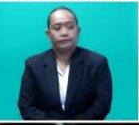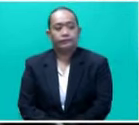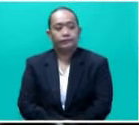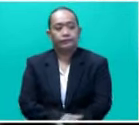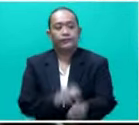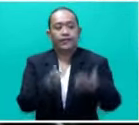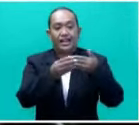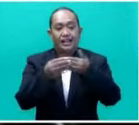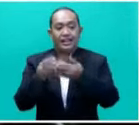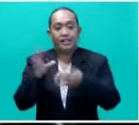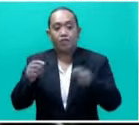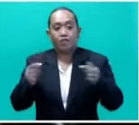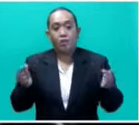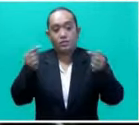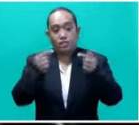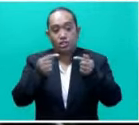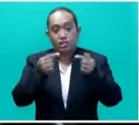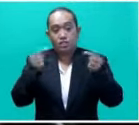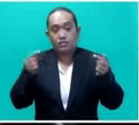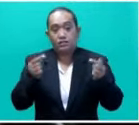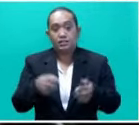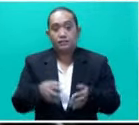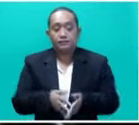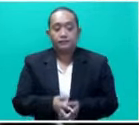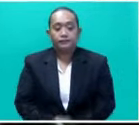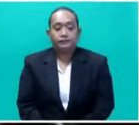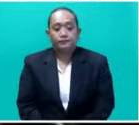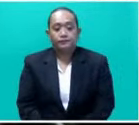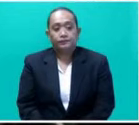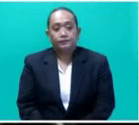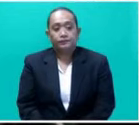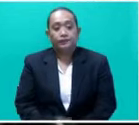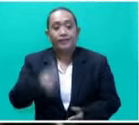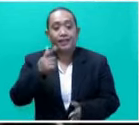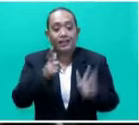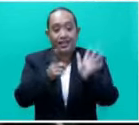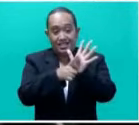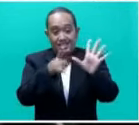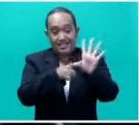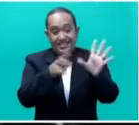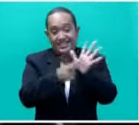Opposition, the Honourable Linda Tabuya. You have the floor, ma'am.